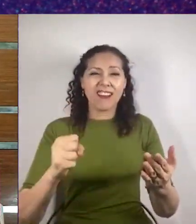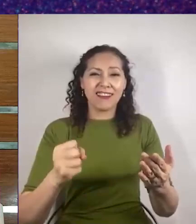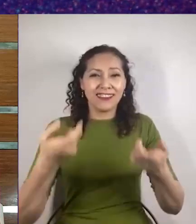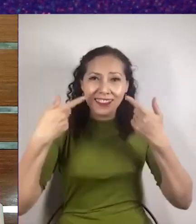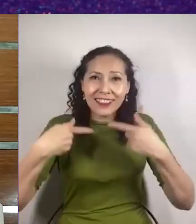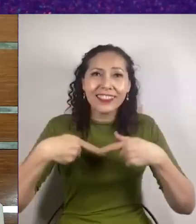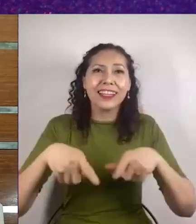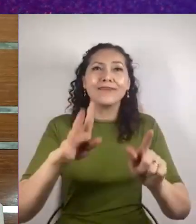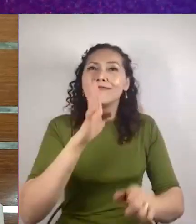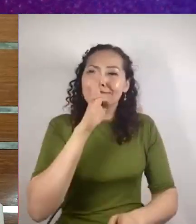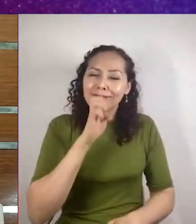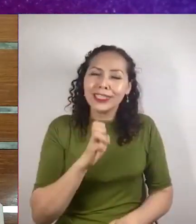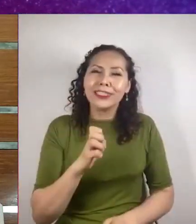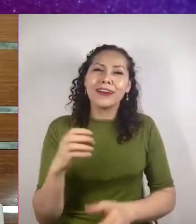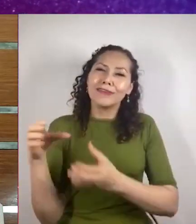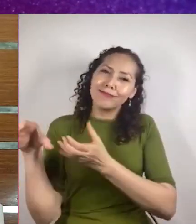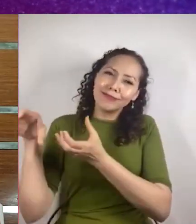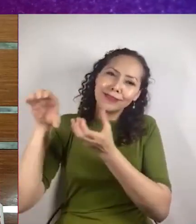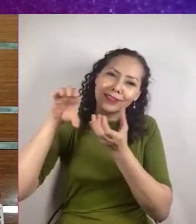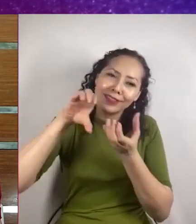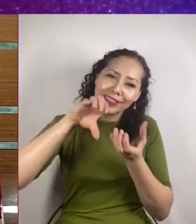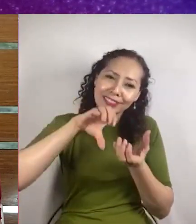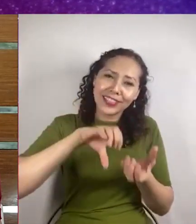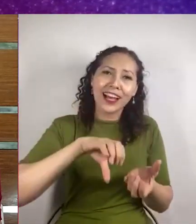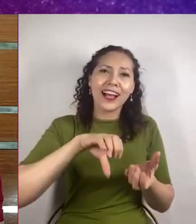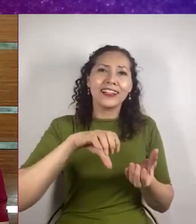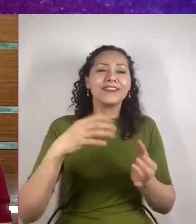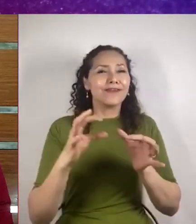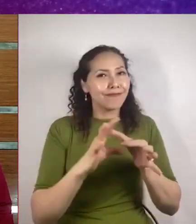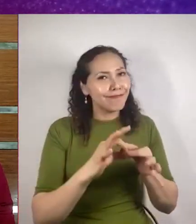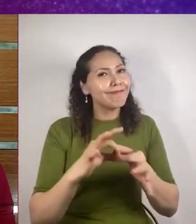our personal commitment to our Lord.